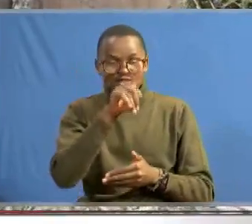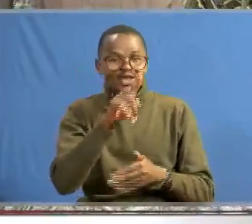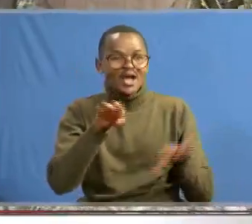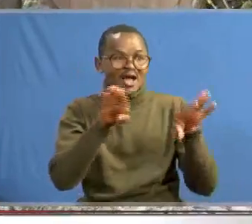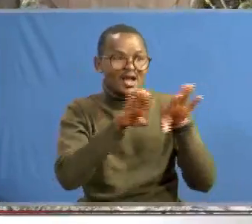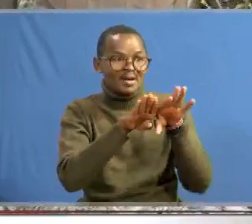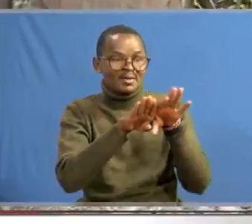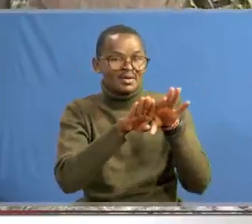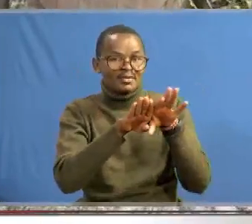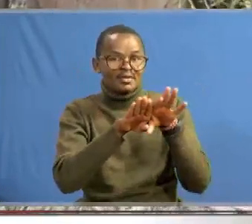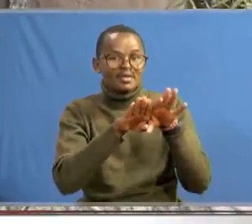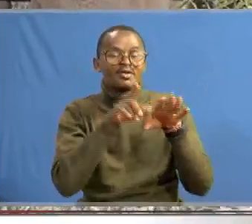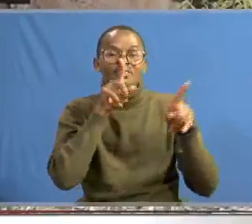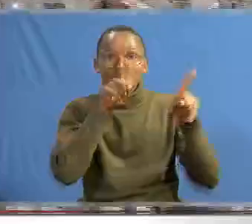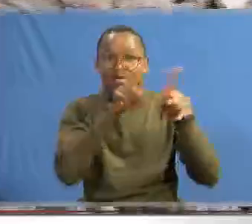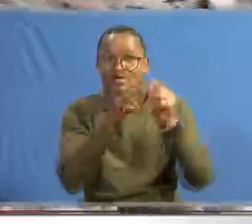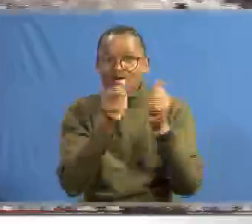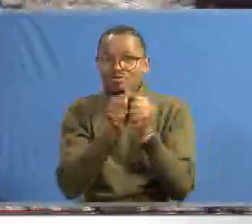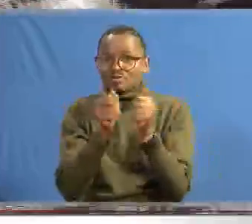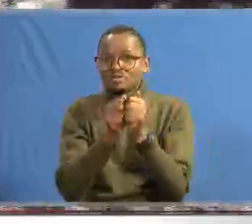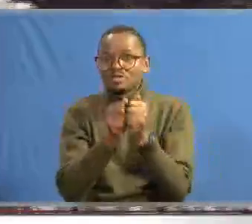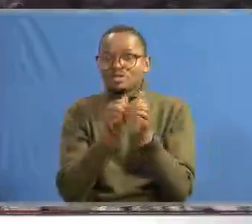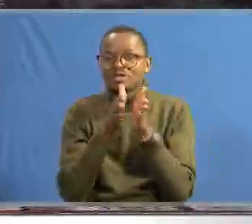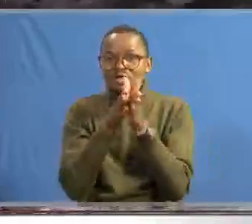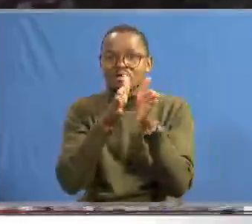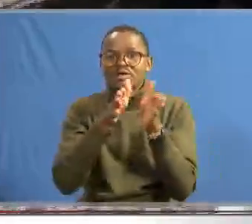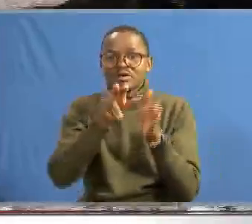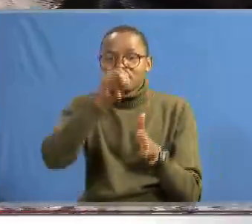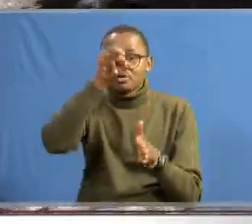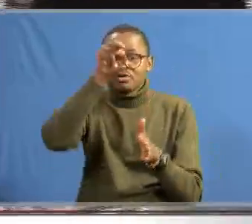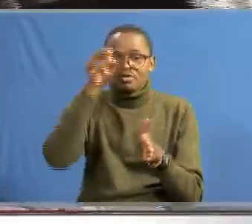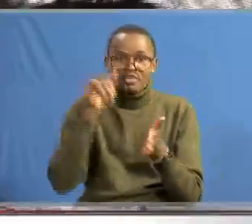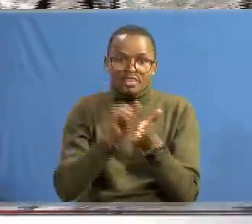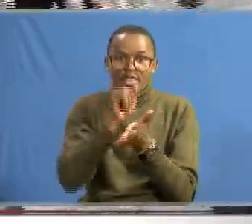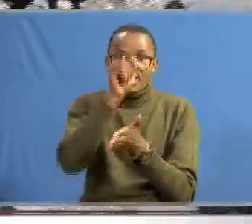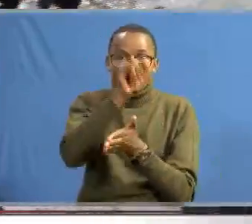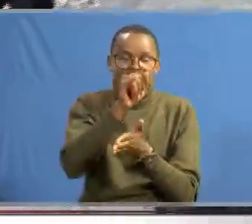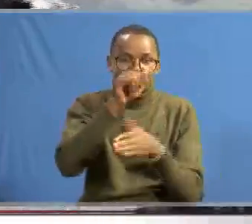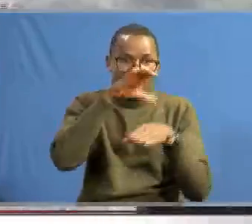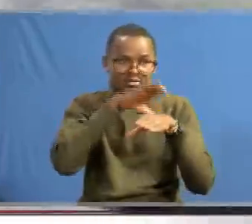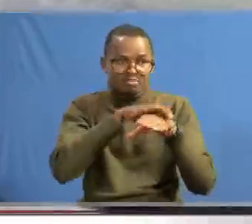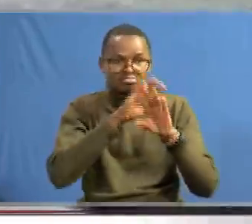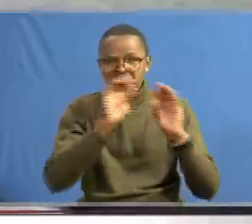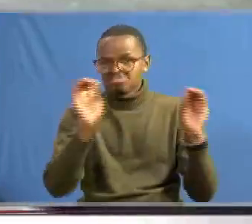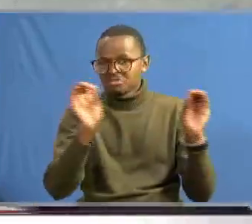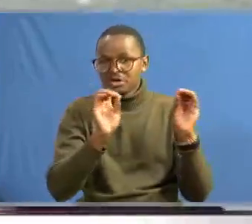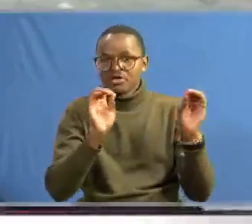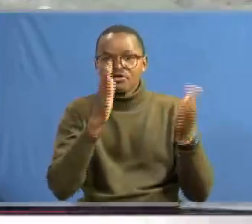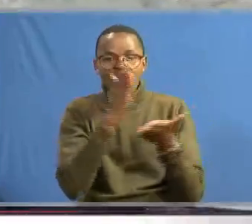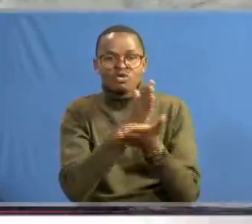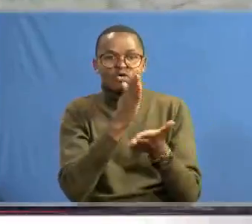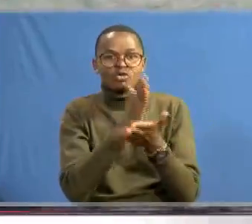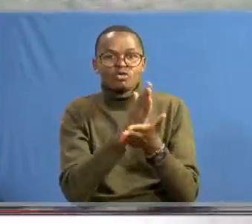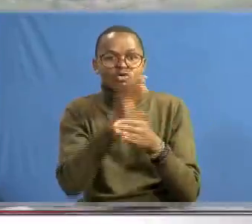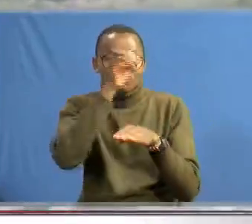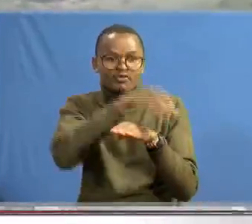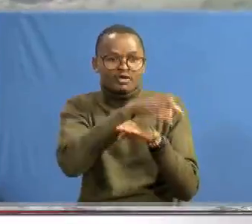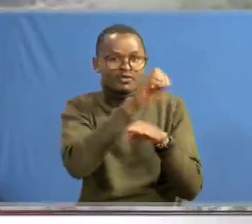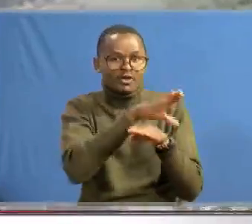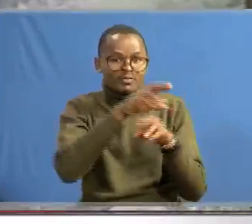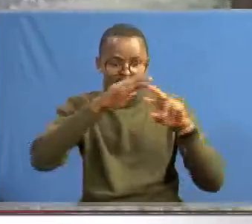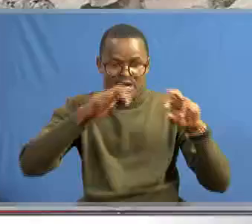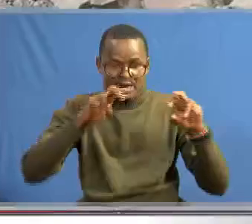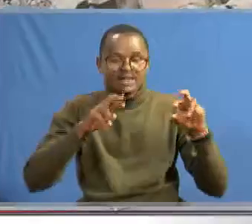are Habatula Brothers Limited, which is situated along North Airport Road, which was found to have no evidence of effluent discharge